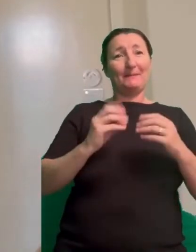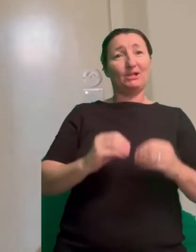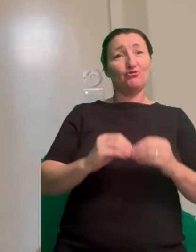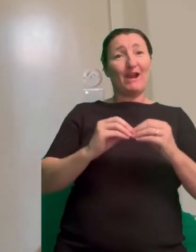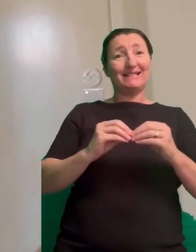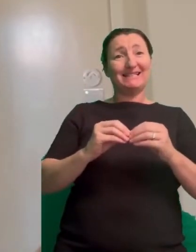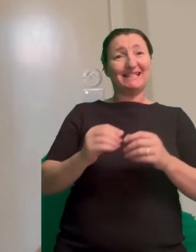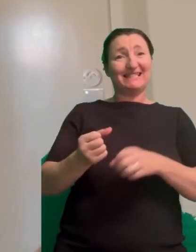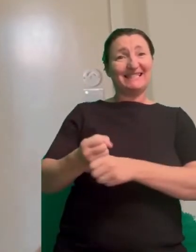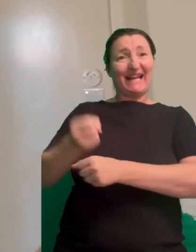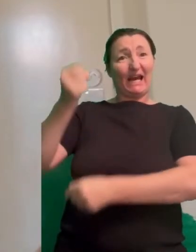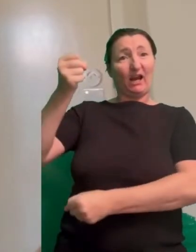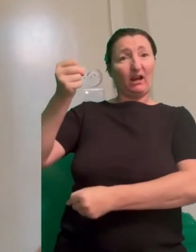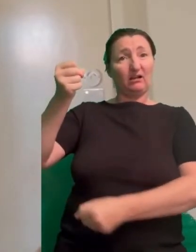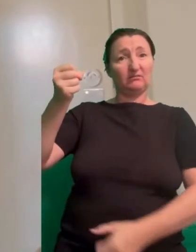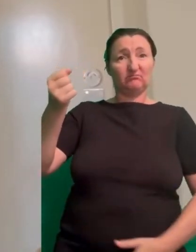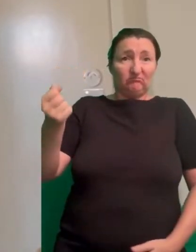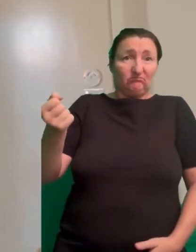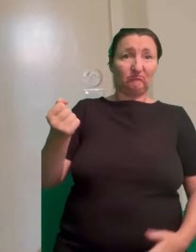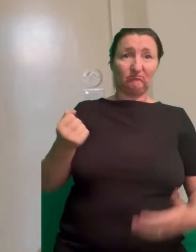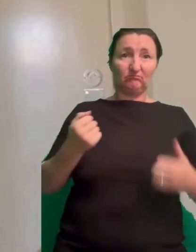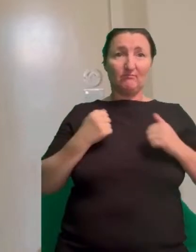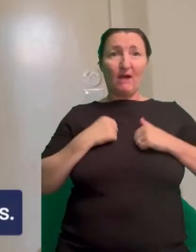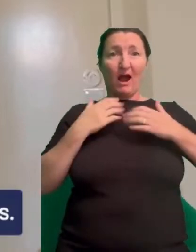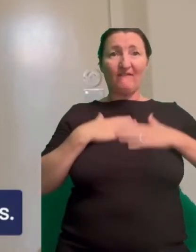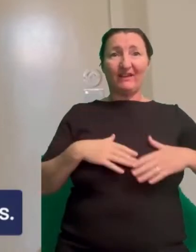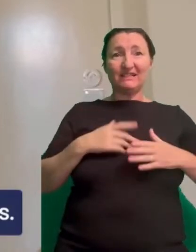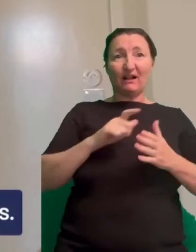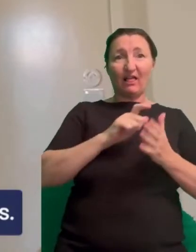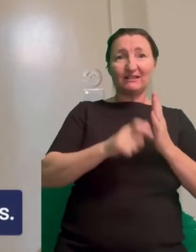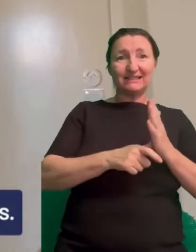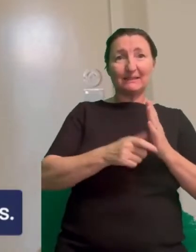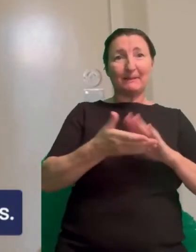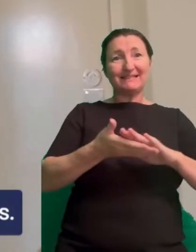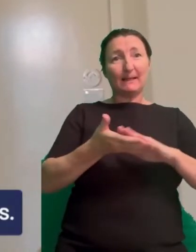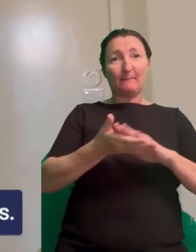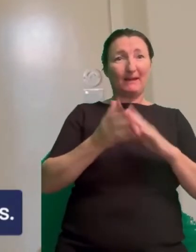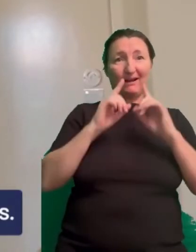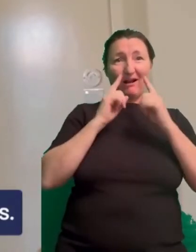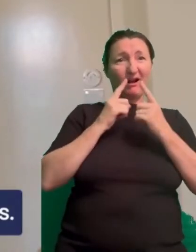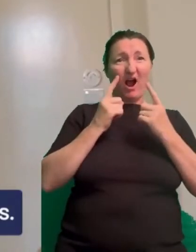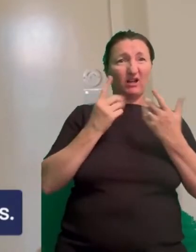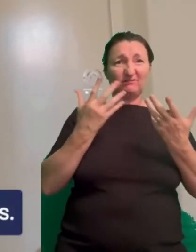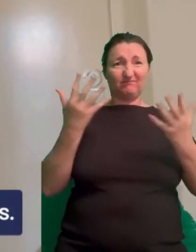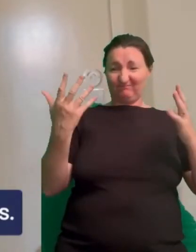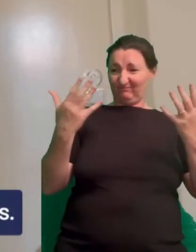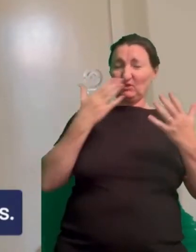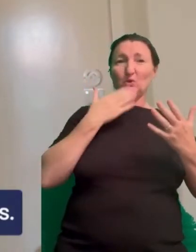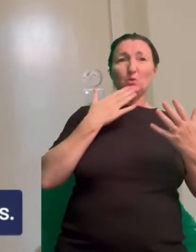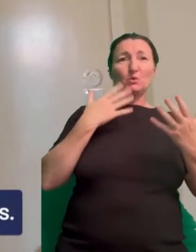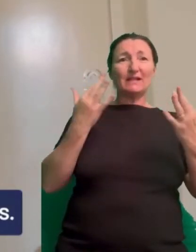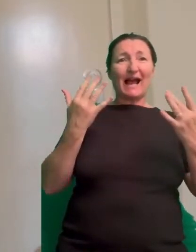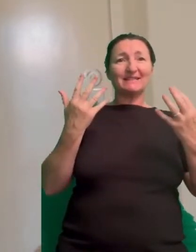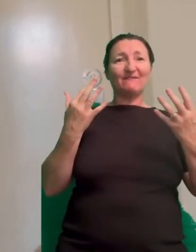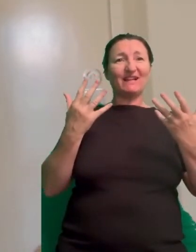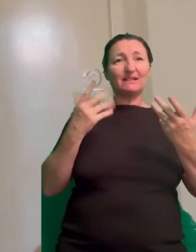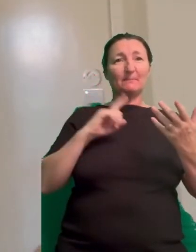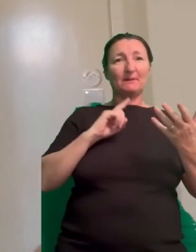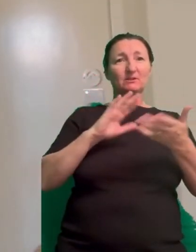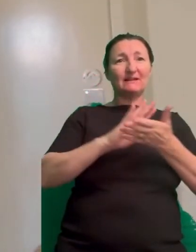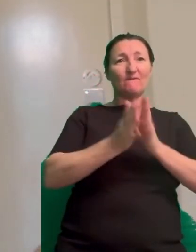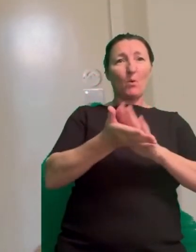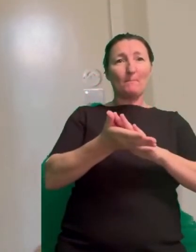physical disability, I can't do a lot with my hands and my fingers due to deformities and strength issues.